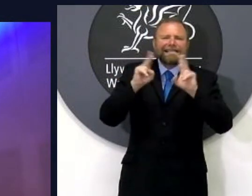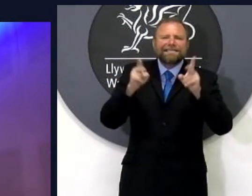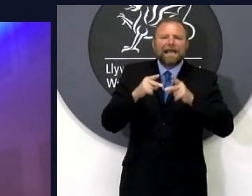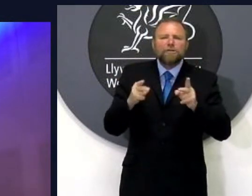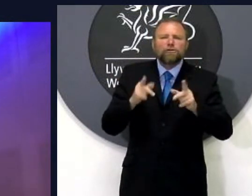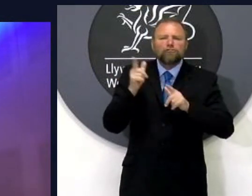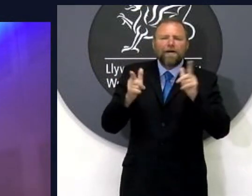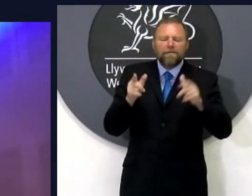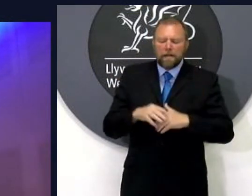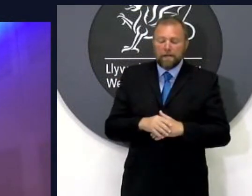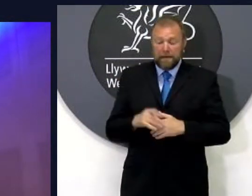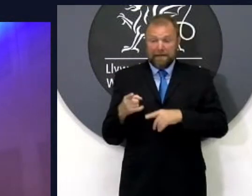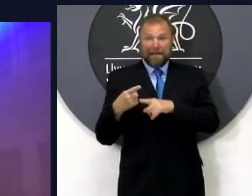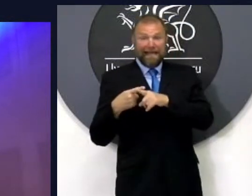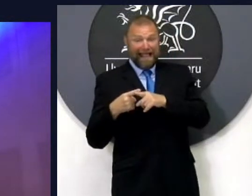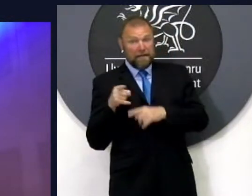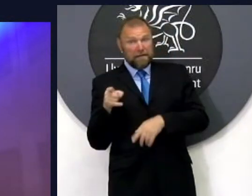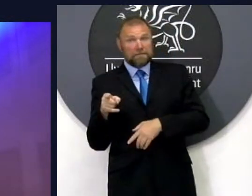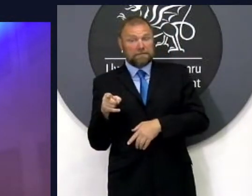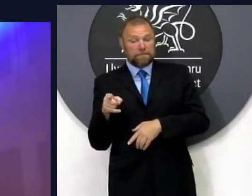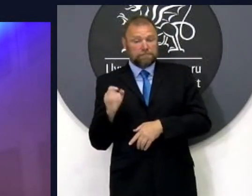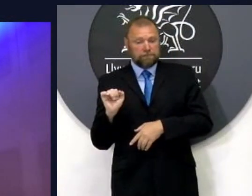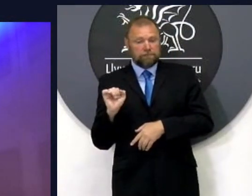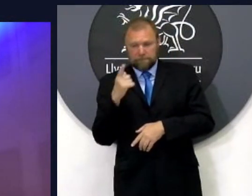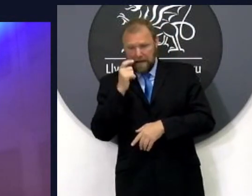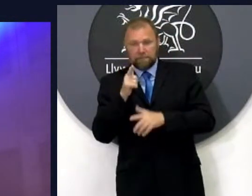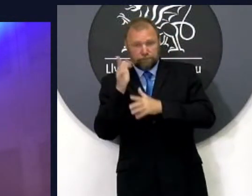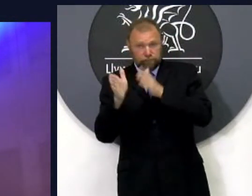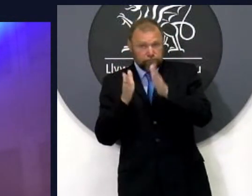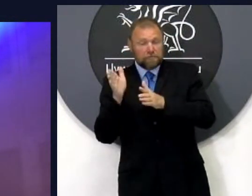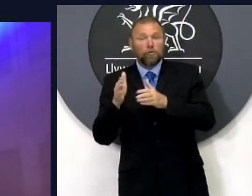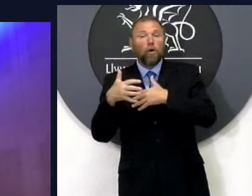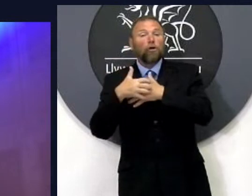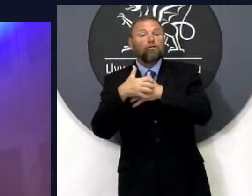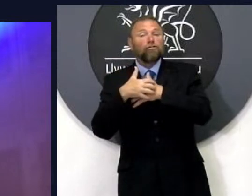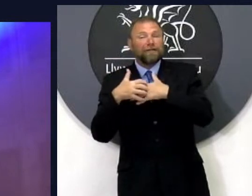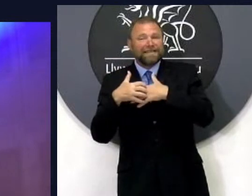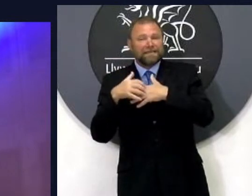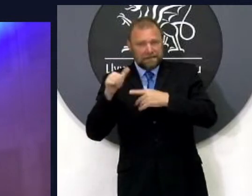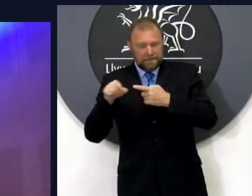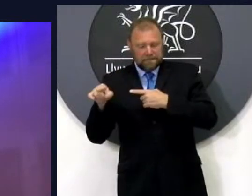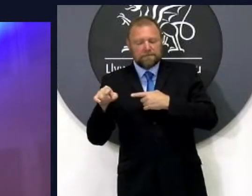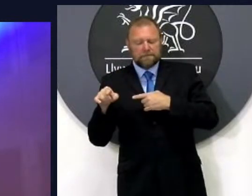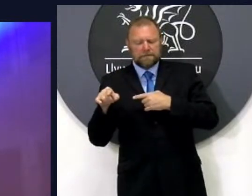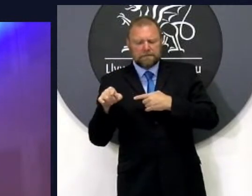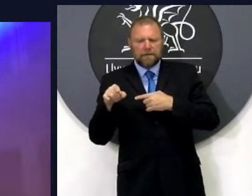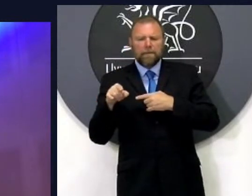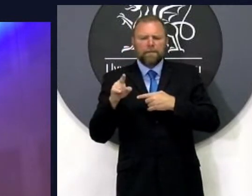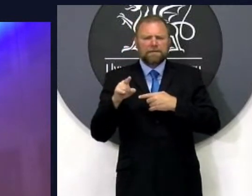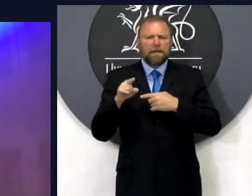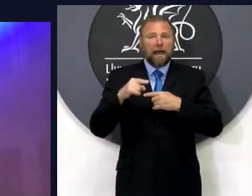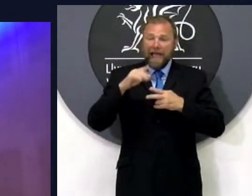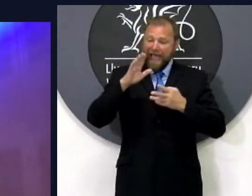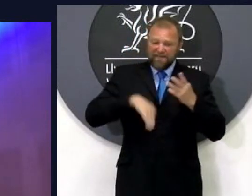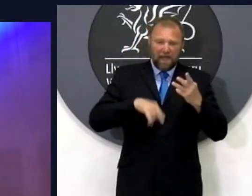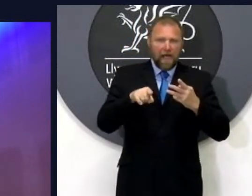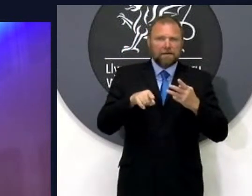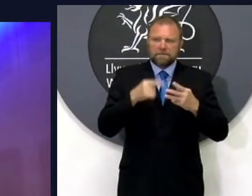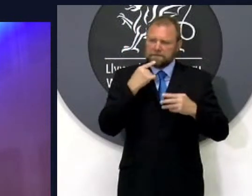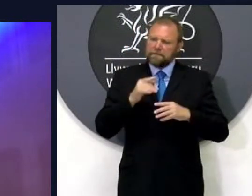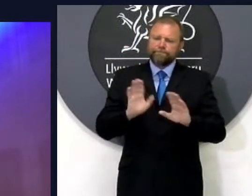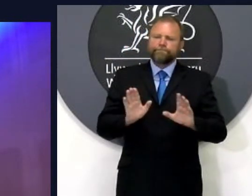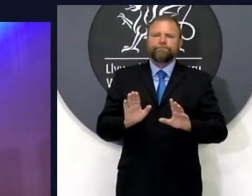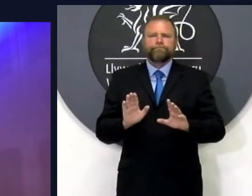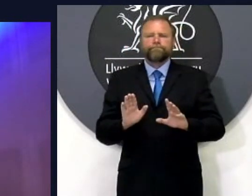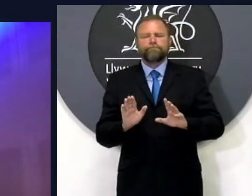to travel to green list countries. The advice here, as you mentioned, is to avoid all but essential travel abroad. When do you envisage